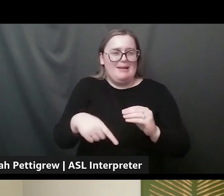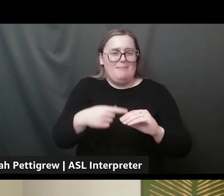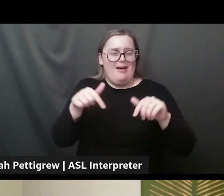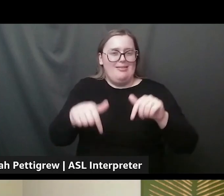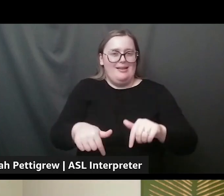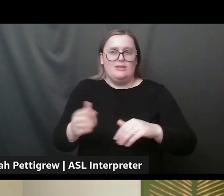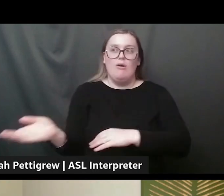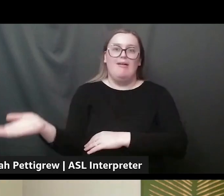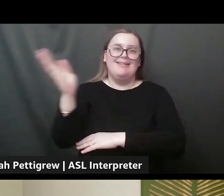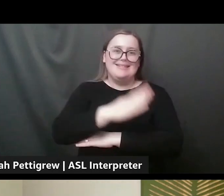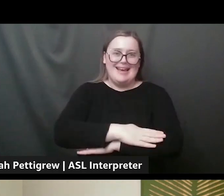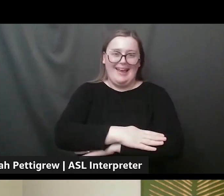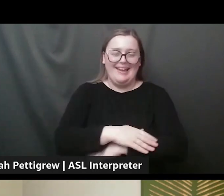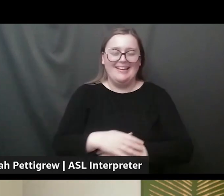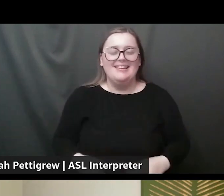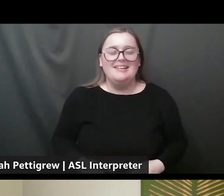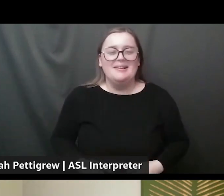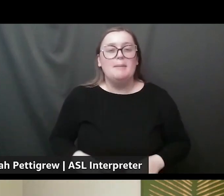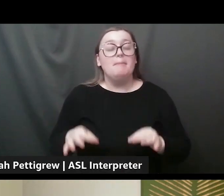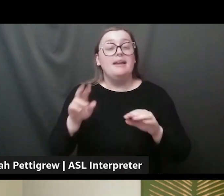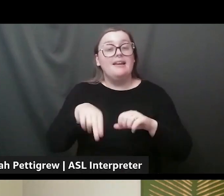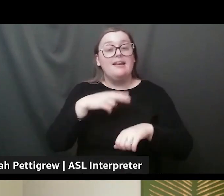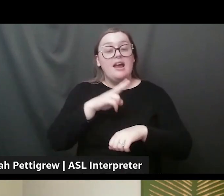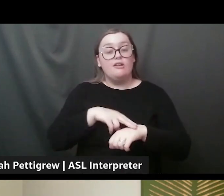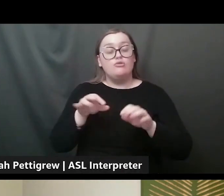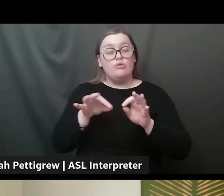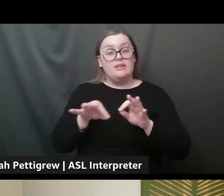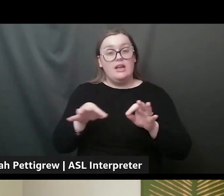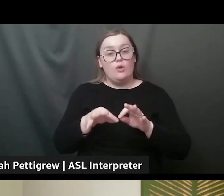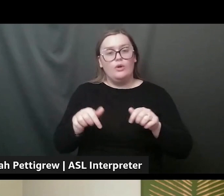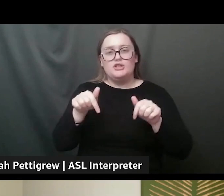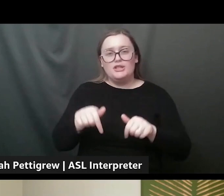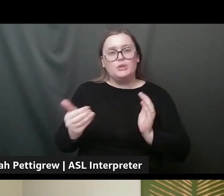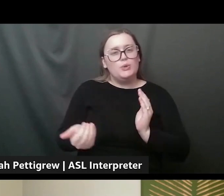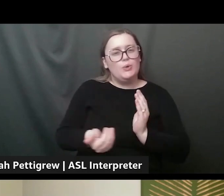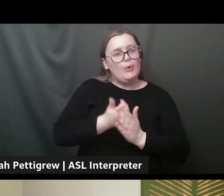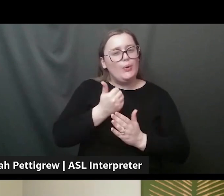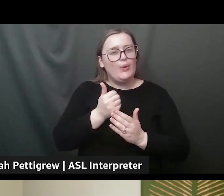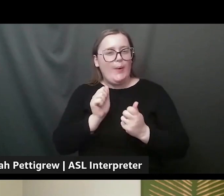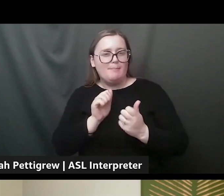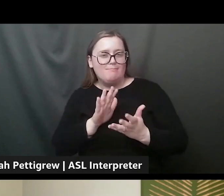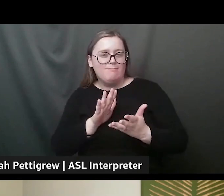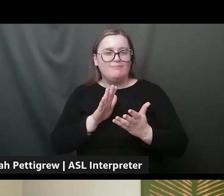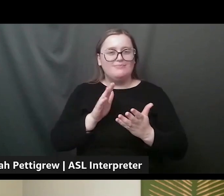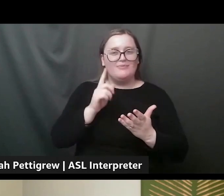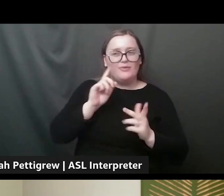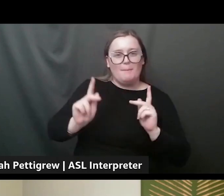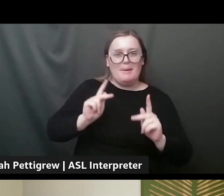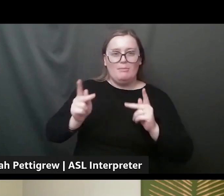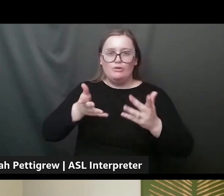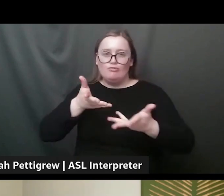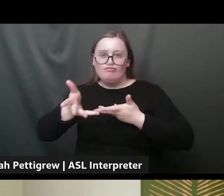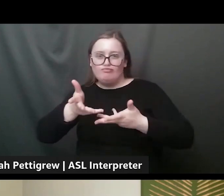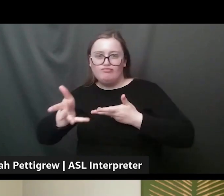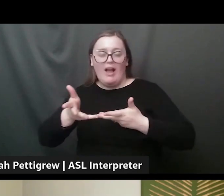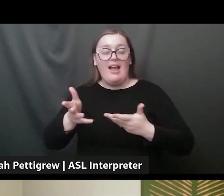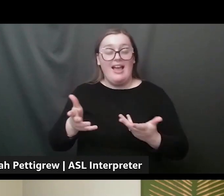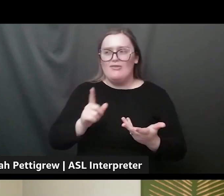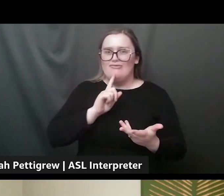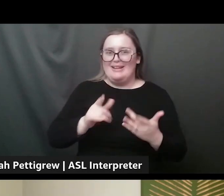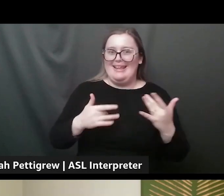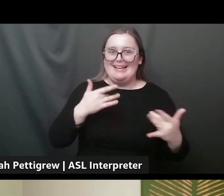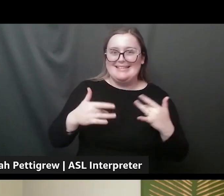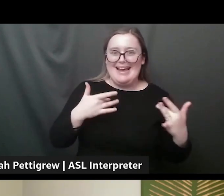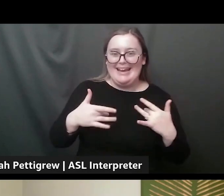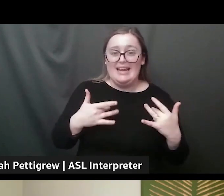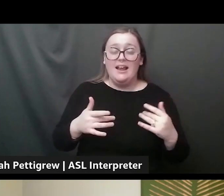day here, but natural language is this new modality for people to interact. And I am very excited about this. Guys, I've been